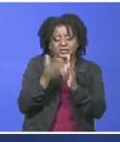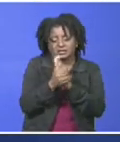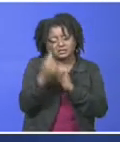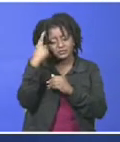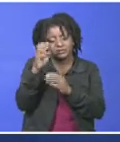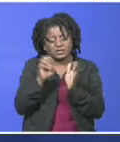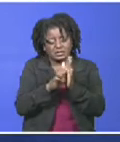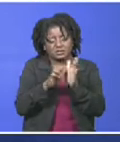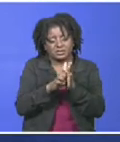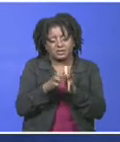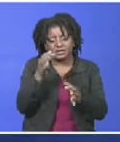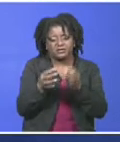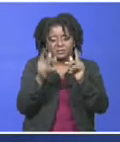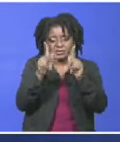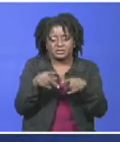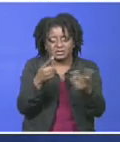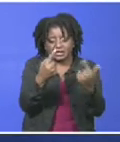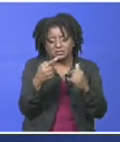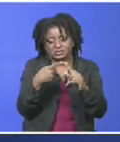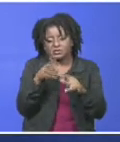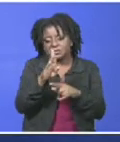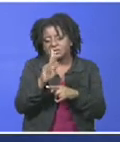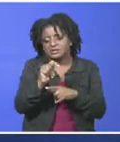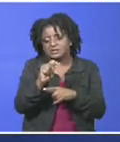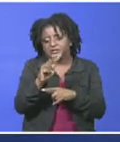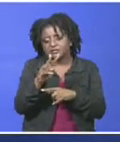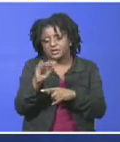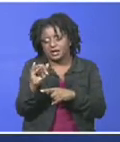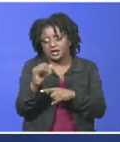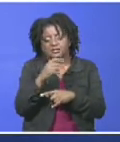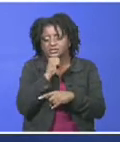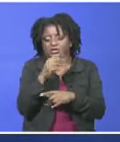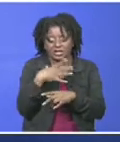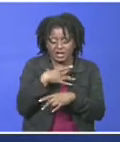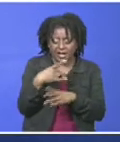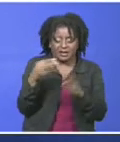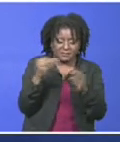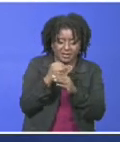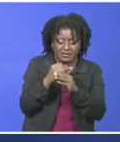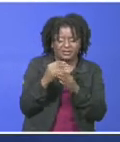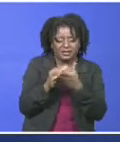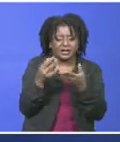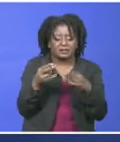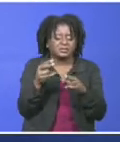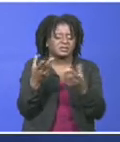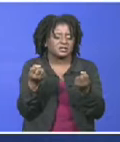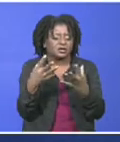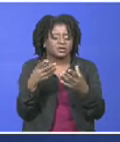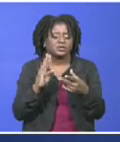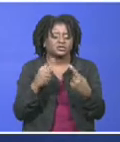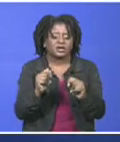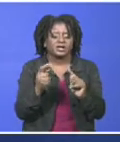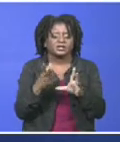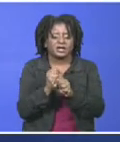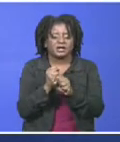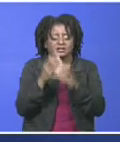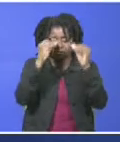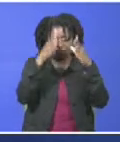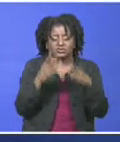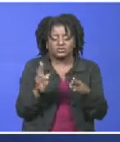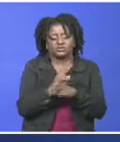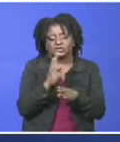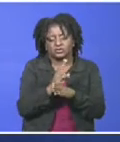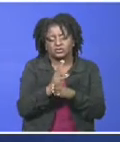like math, and that happens a lot, it happens at other schools as well, what we try to get the instructors to do is contextualize the academics,